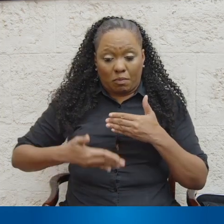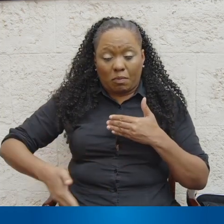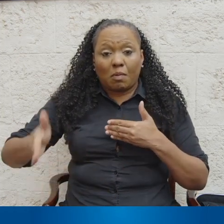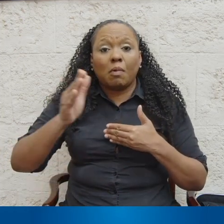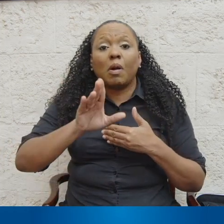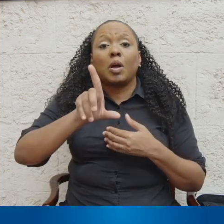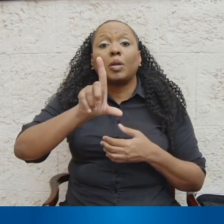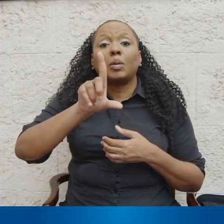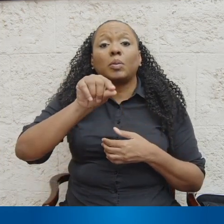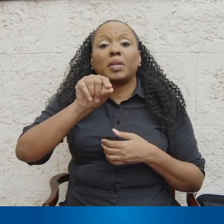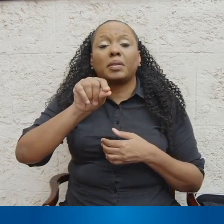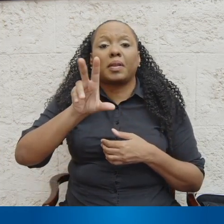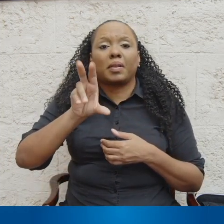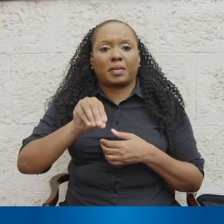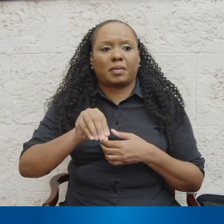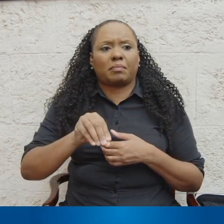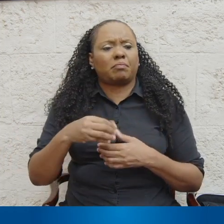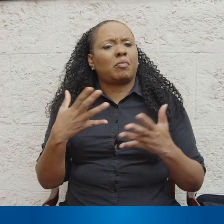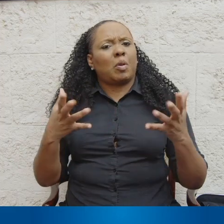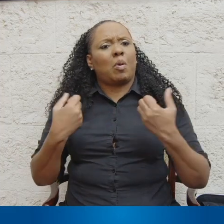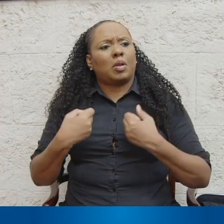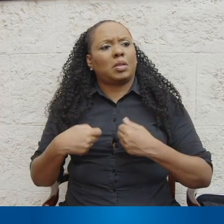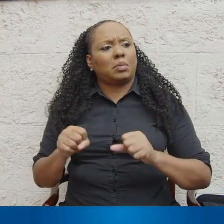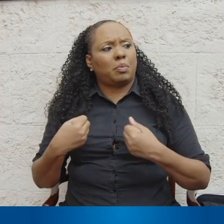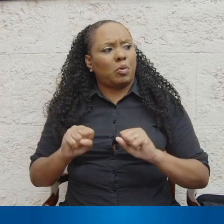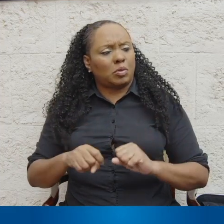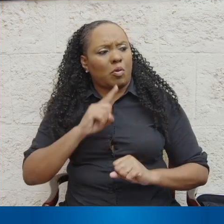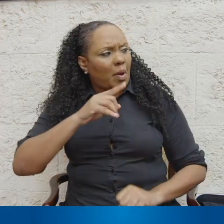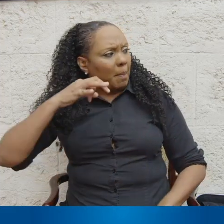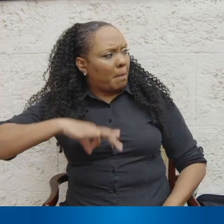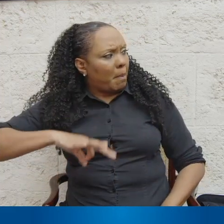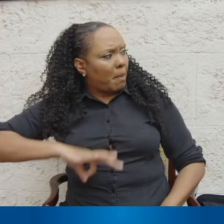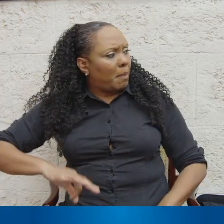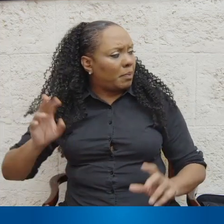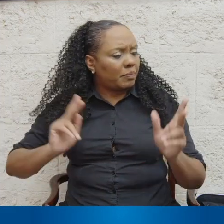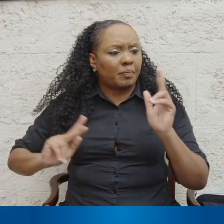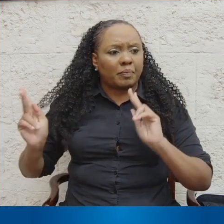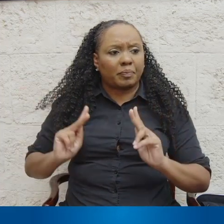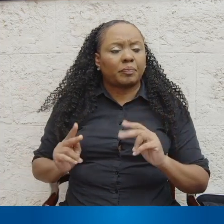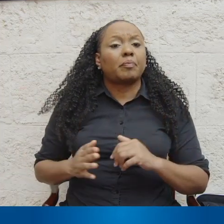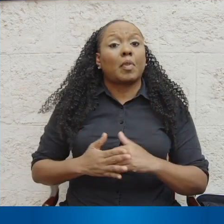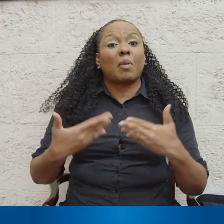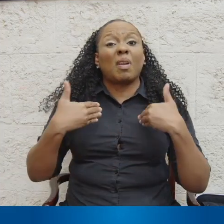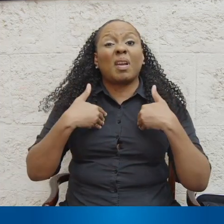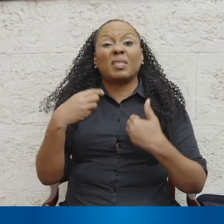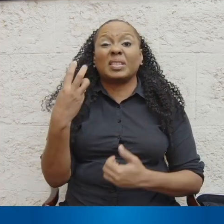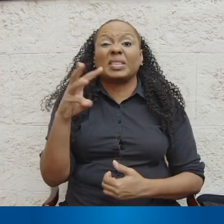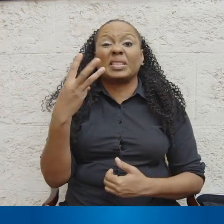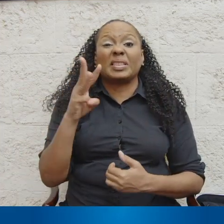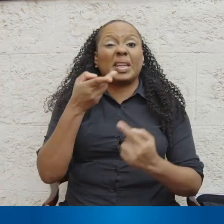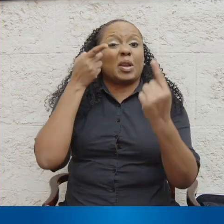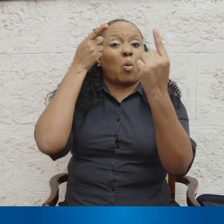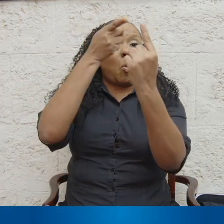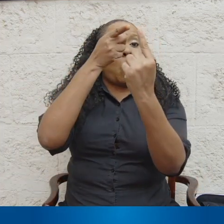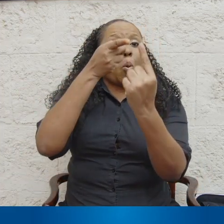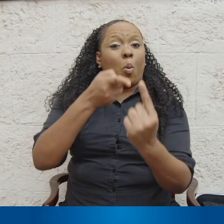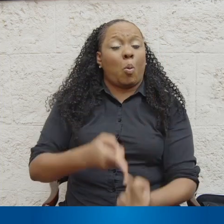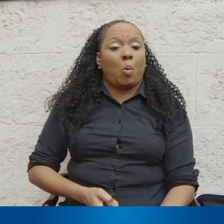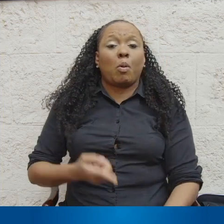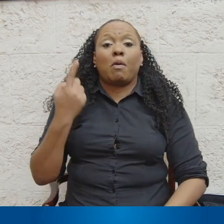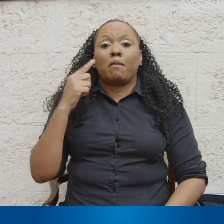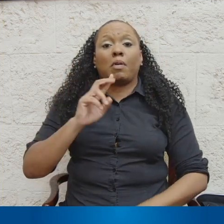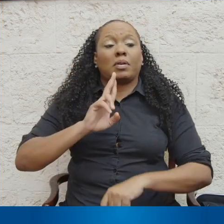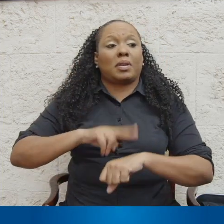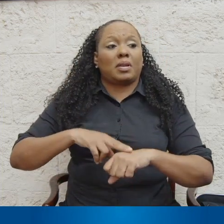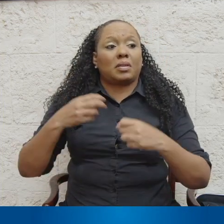social development and economic prosperity. Now, there's 16 objectives that are embedded within the national sports